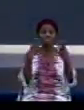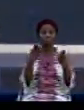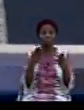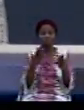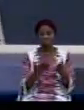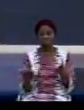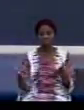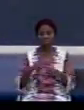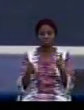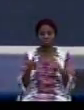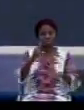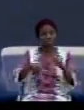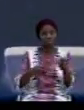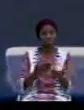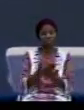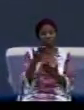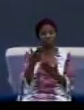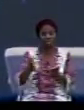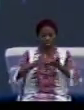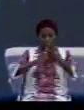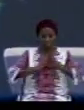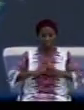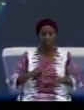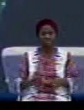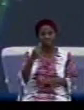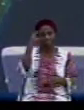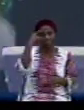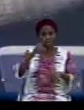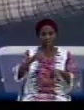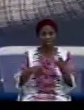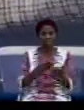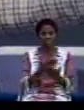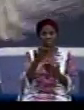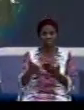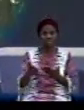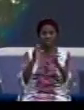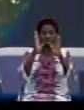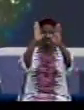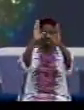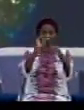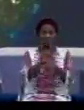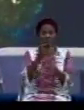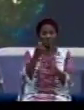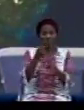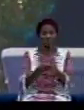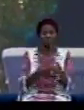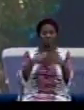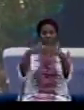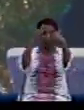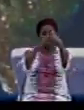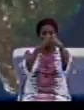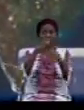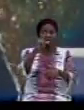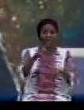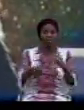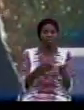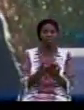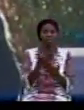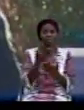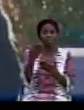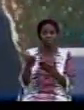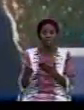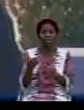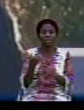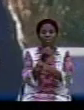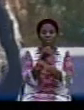of mind. Cannot buy miracle from heaven. Cannot buy eternal life. Cannot buy redemption